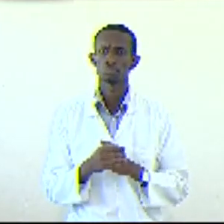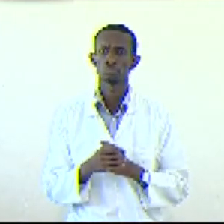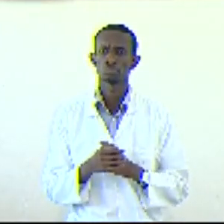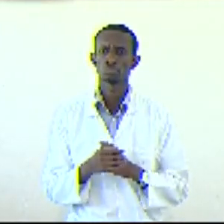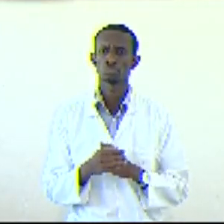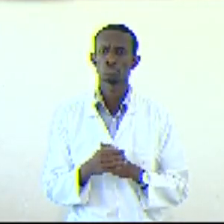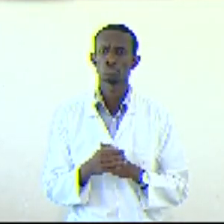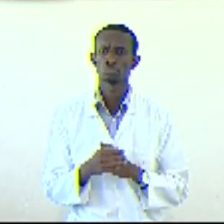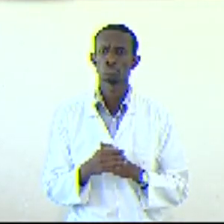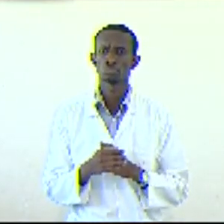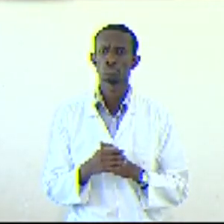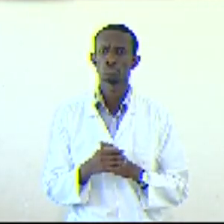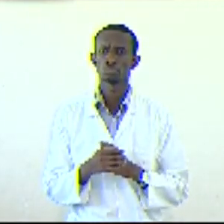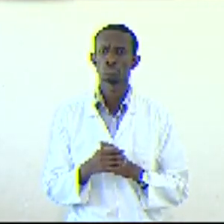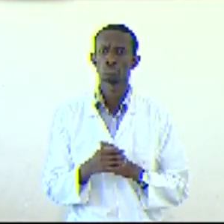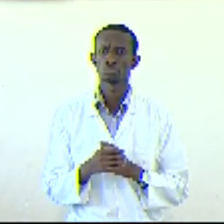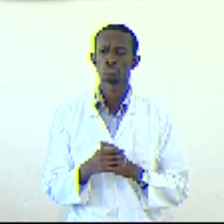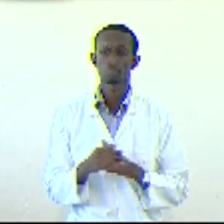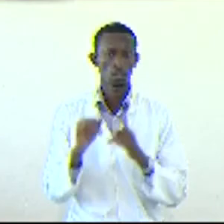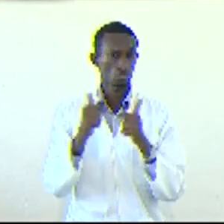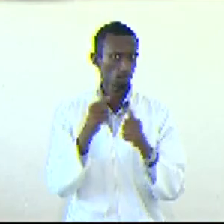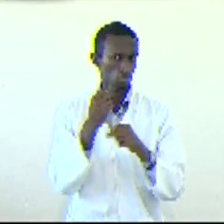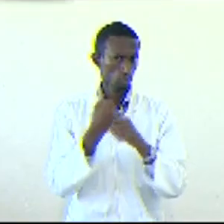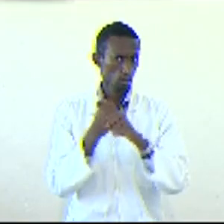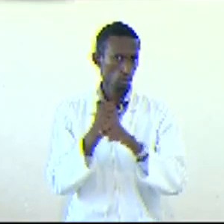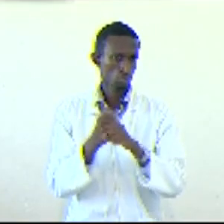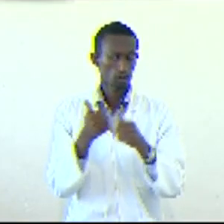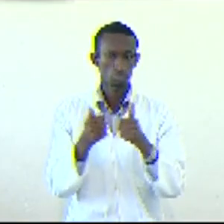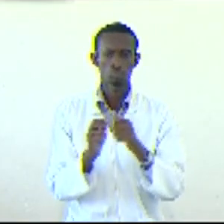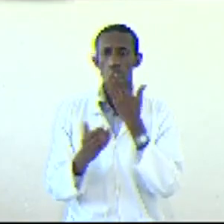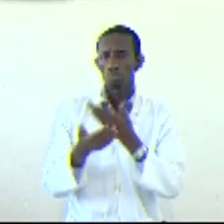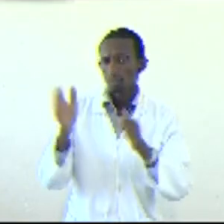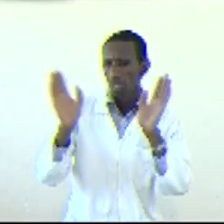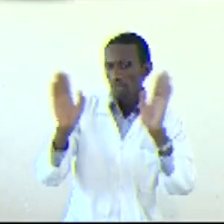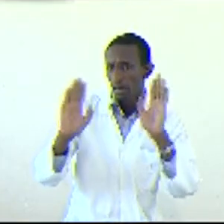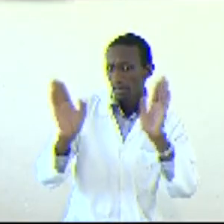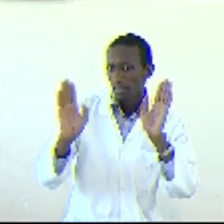you have done all of these questions, okay? Be good. Bye-bye.